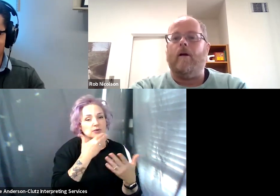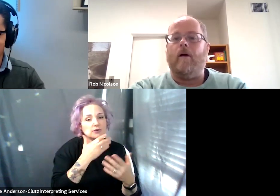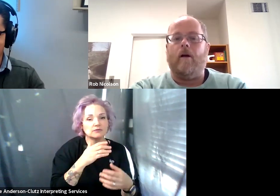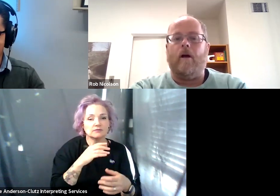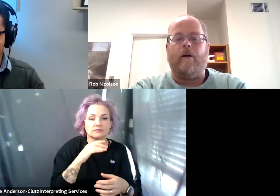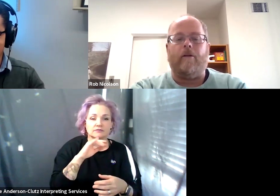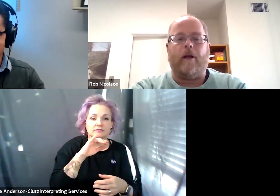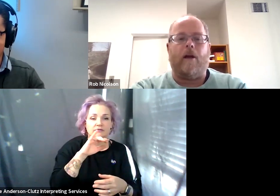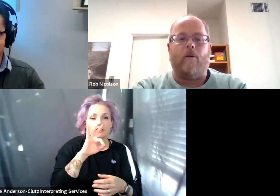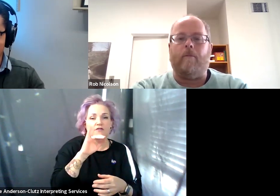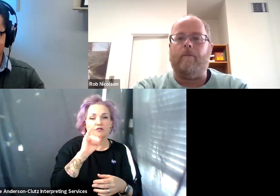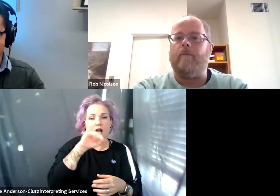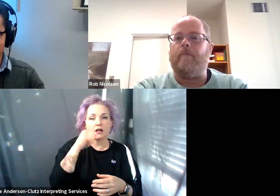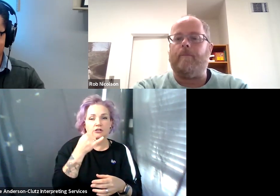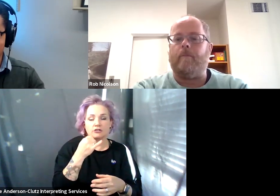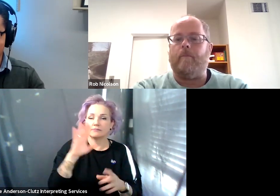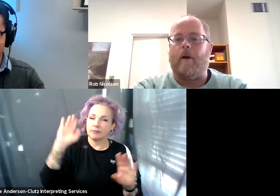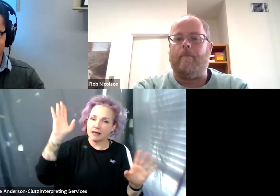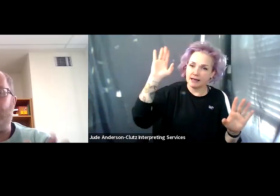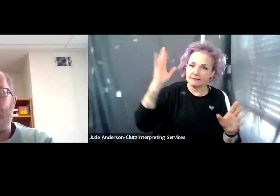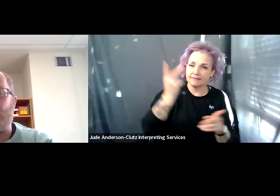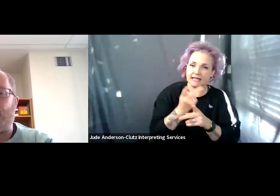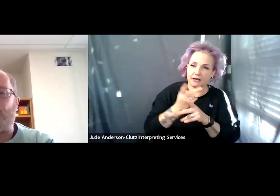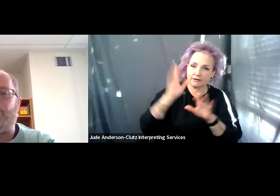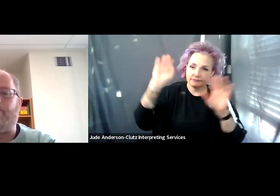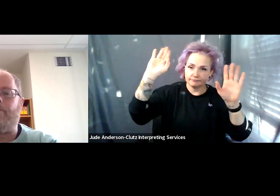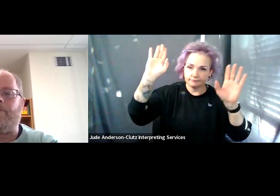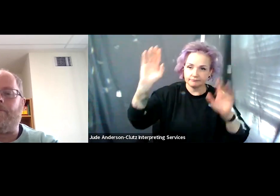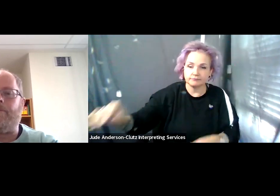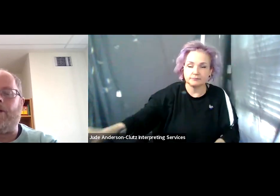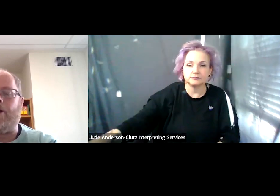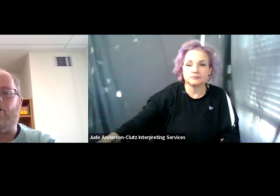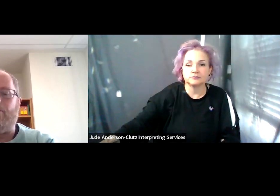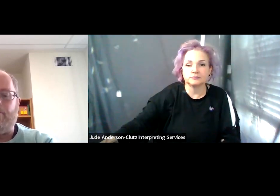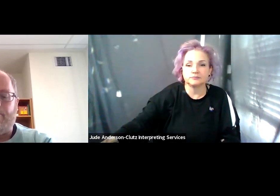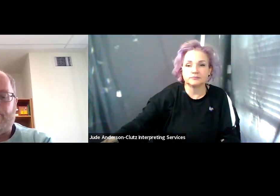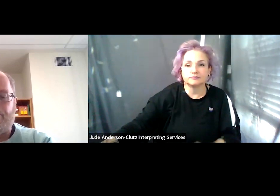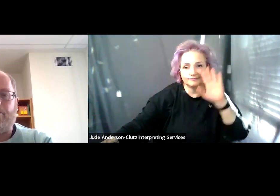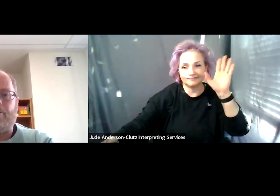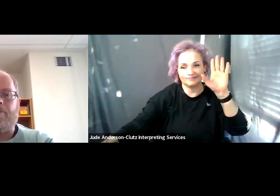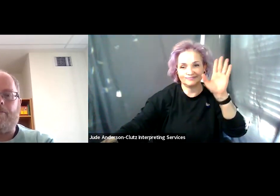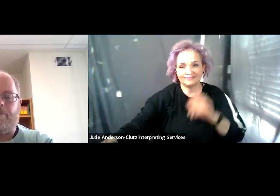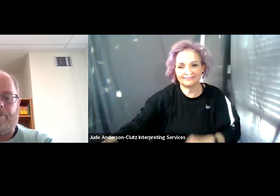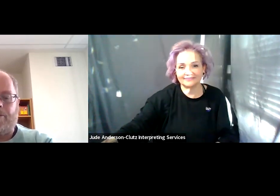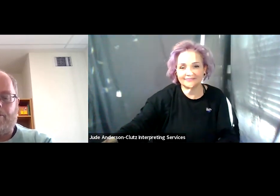care. All right. Take care, everyone. Bye. Thanks, Faraj. Thanks, Jude.